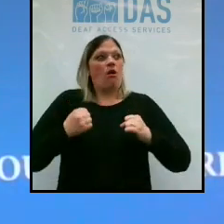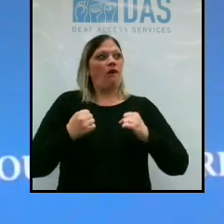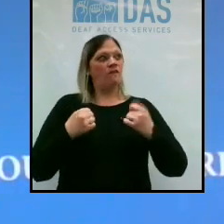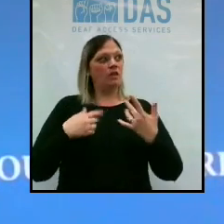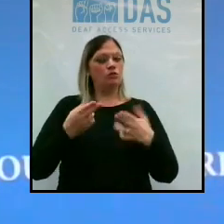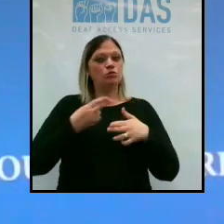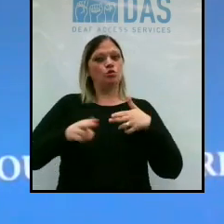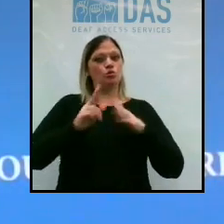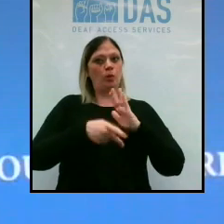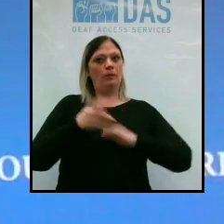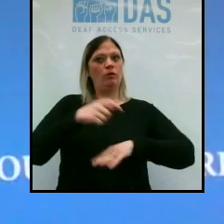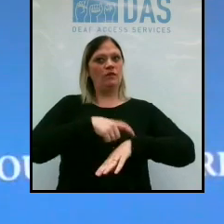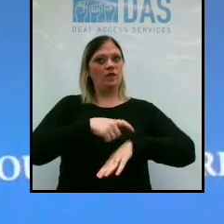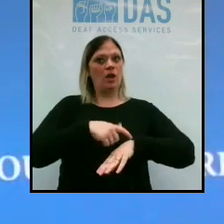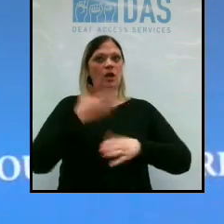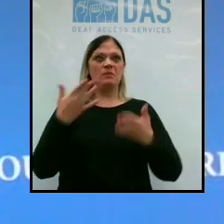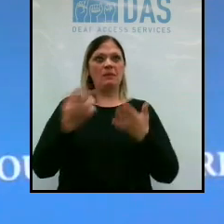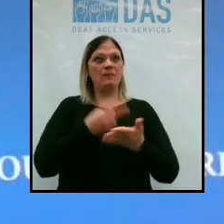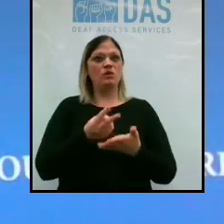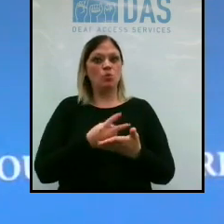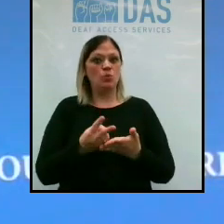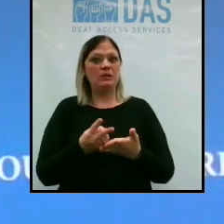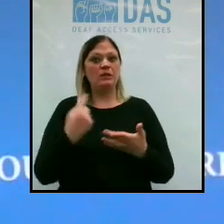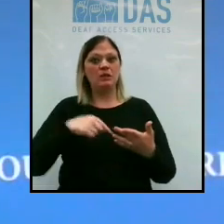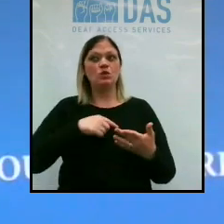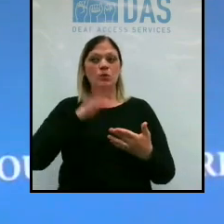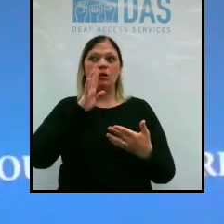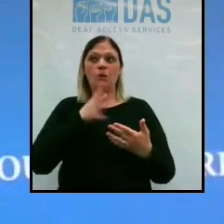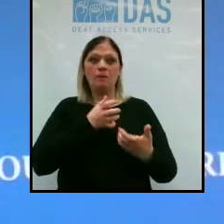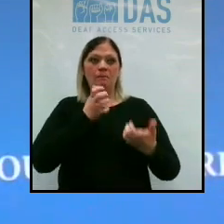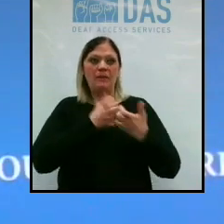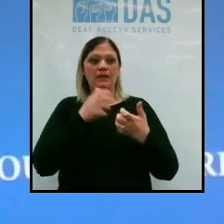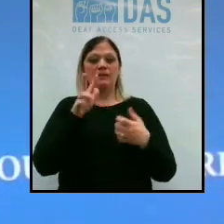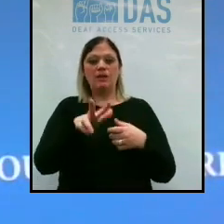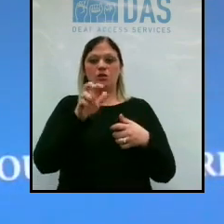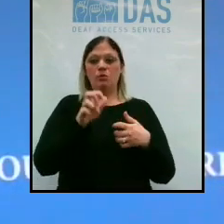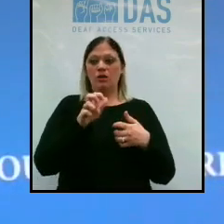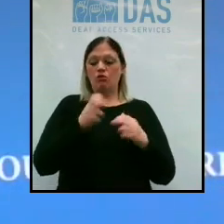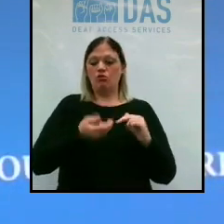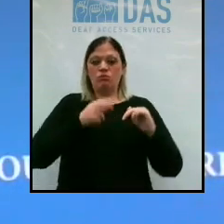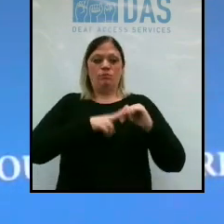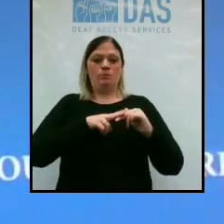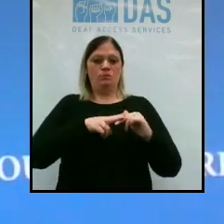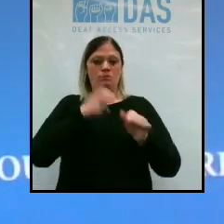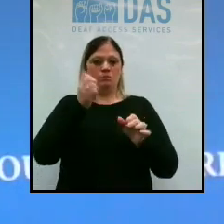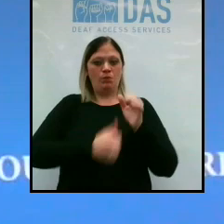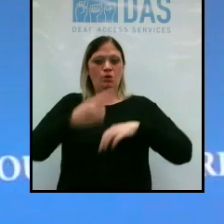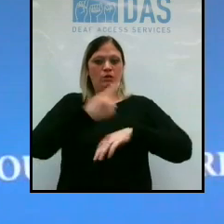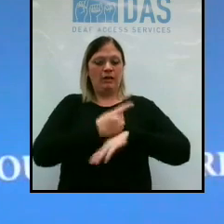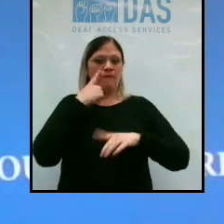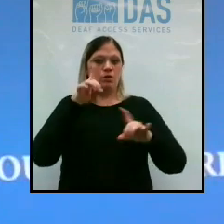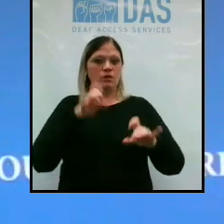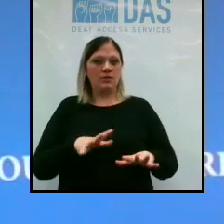time, at least in the next 2 weeks, we'll meet that 300 extra per day that we need to, as long as we have people to